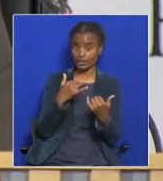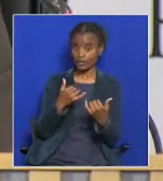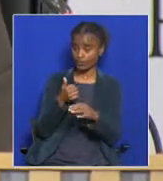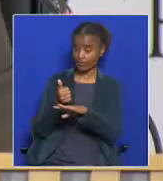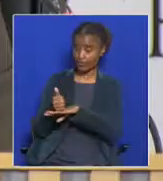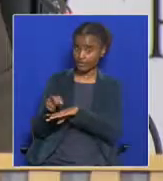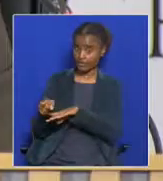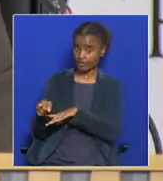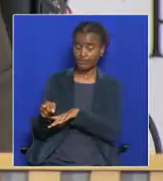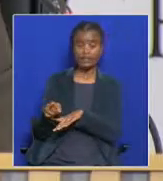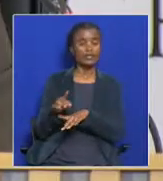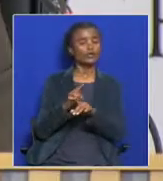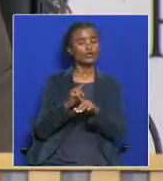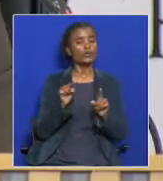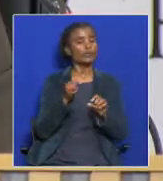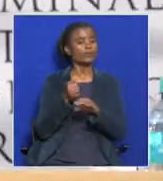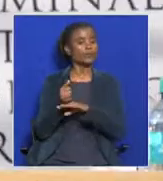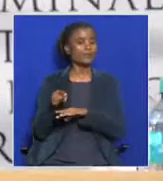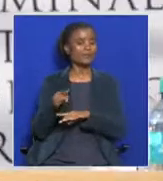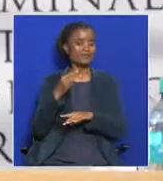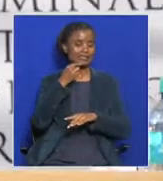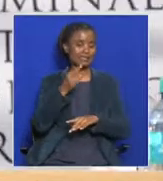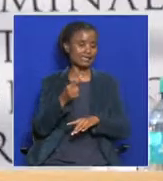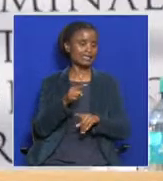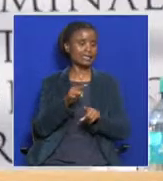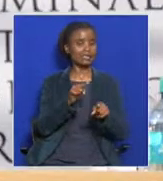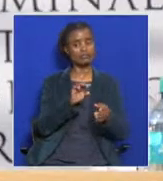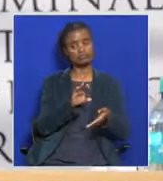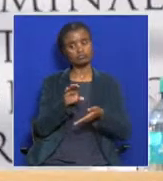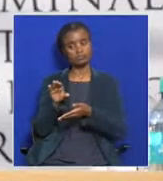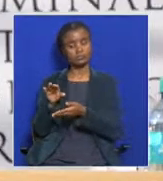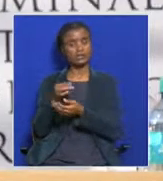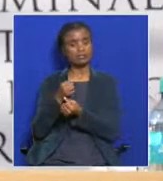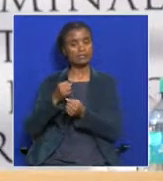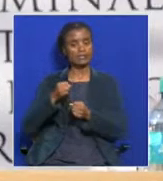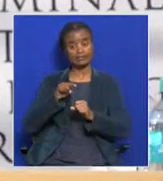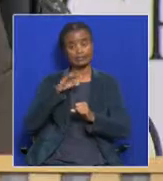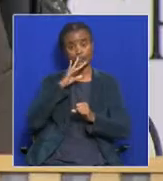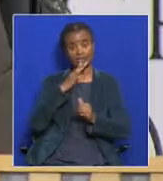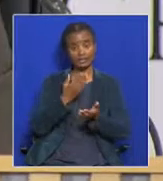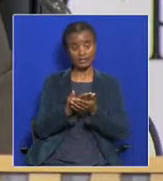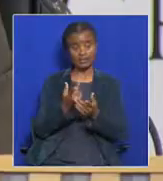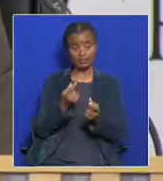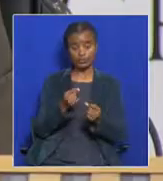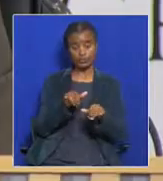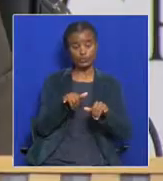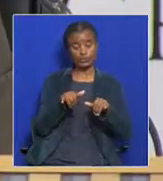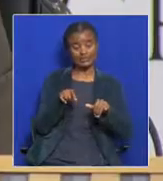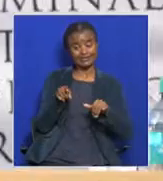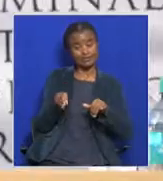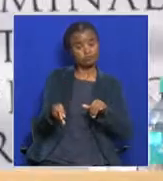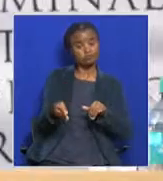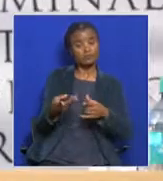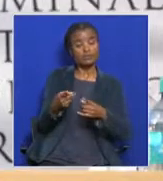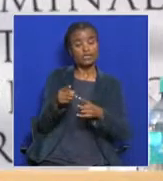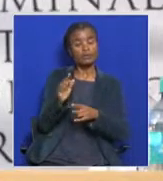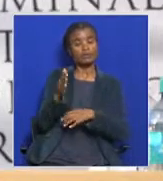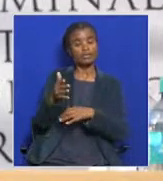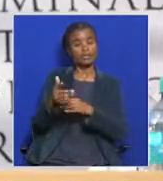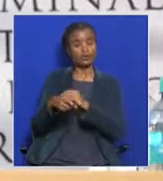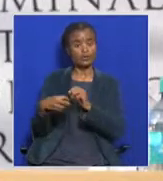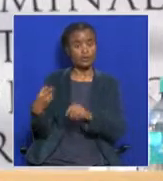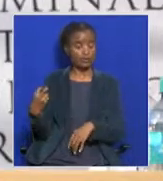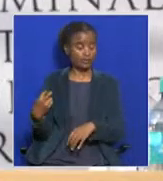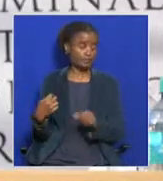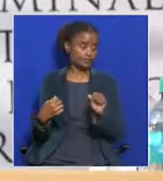could not accommodate my. And as a result, therefore, they had to stay idle until they were stolen. That's it. Okay. Now, You know,